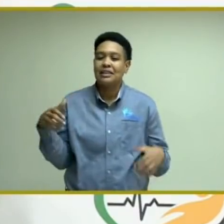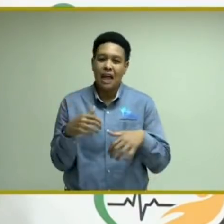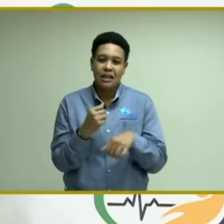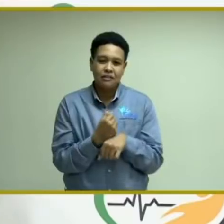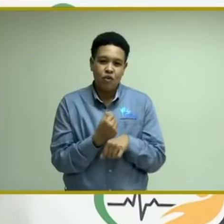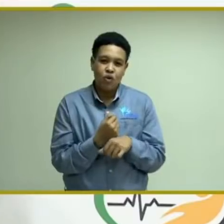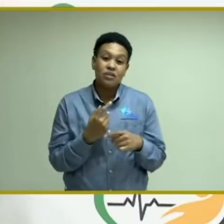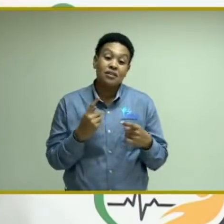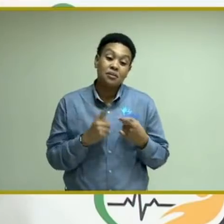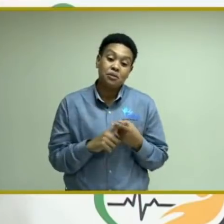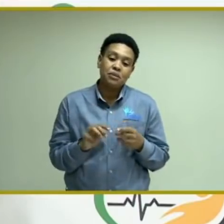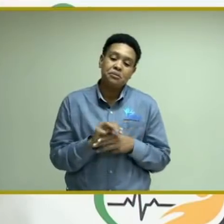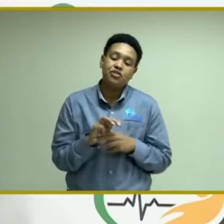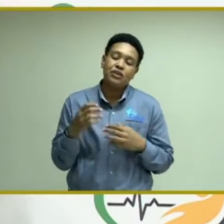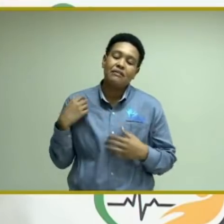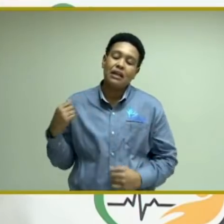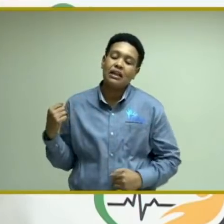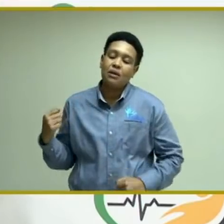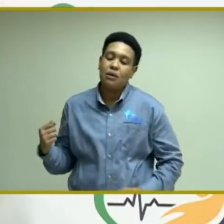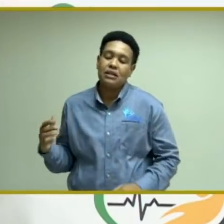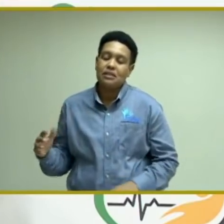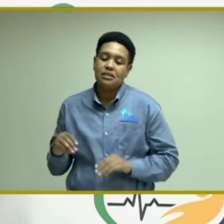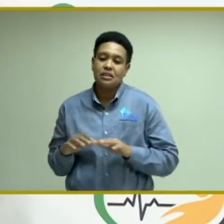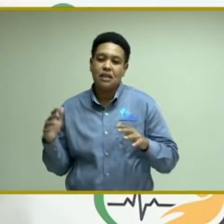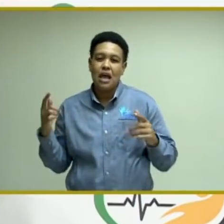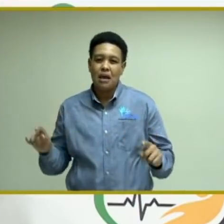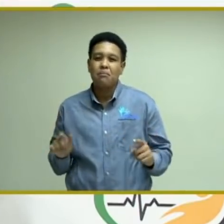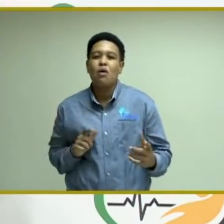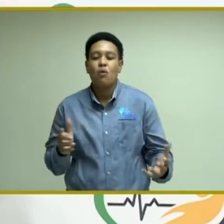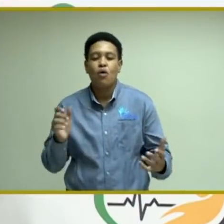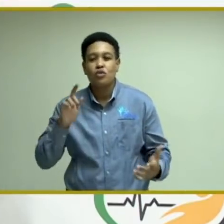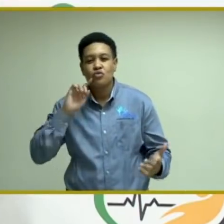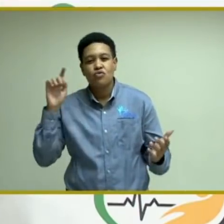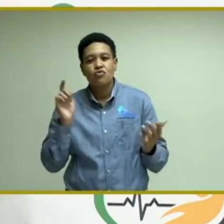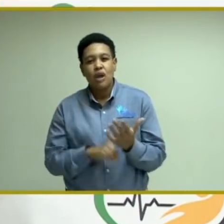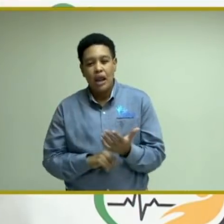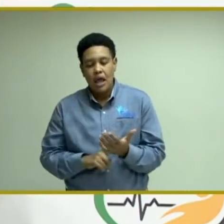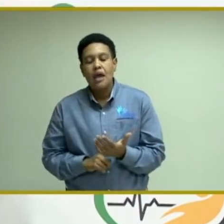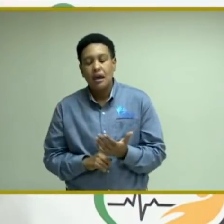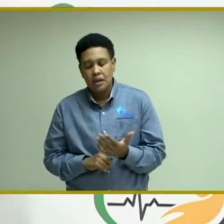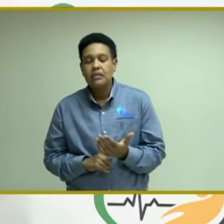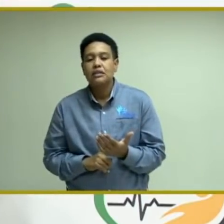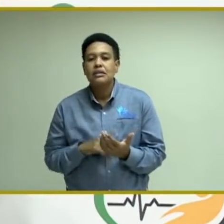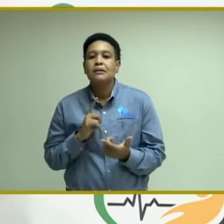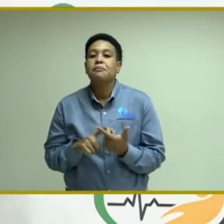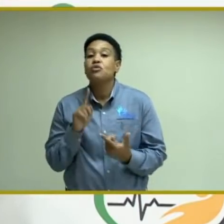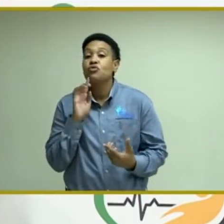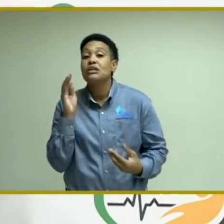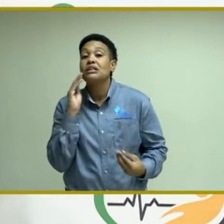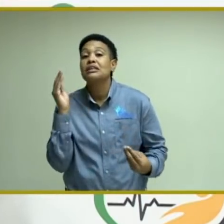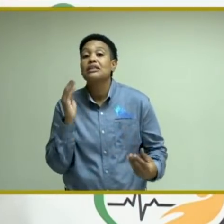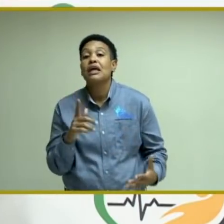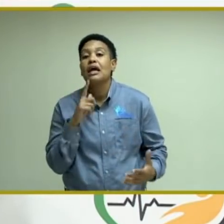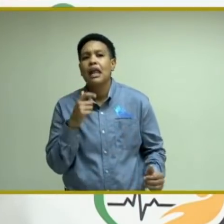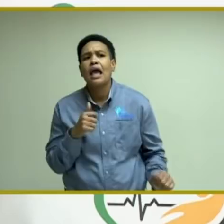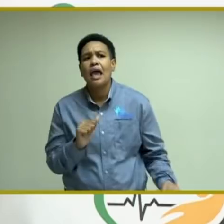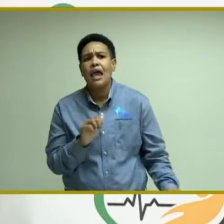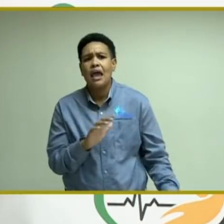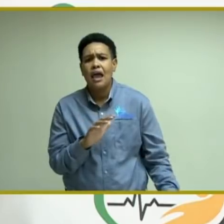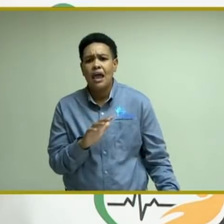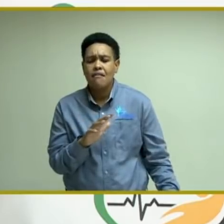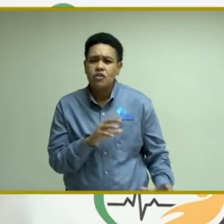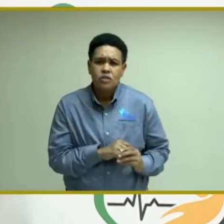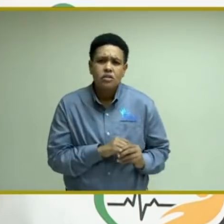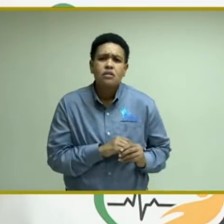Wellness. And I want to just recognize and say the efforts has